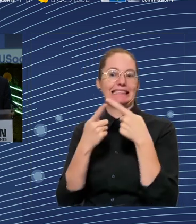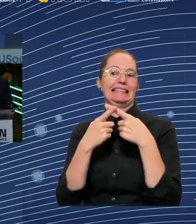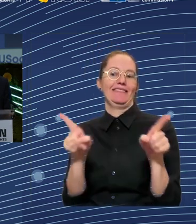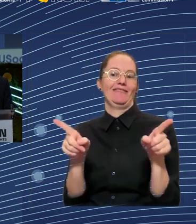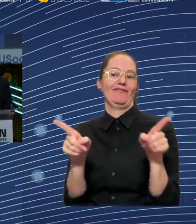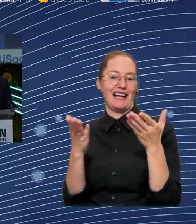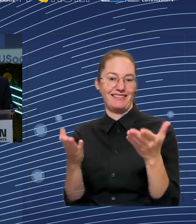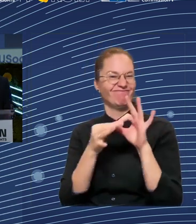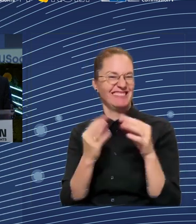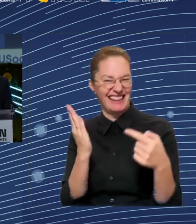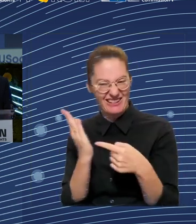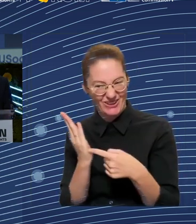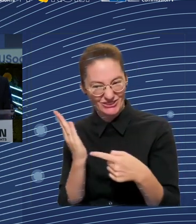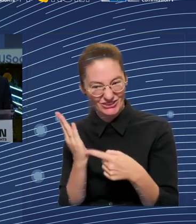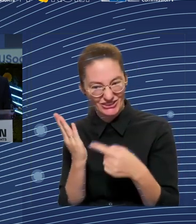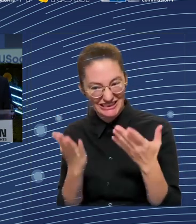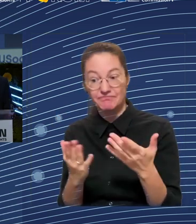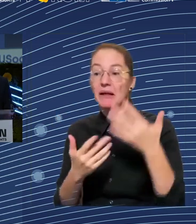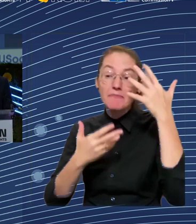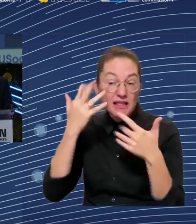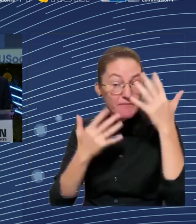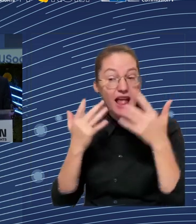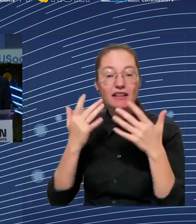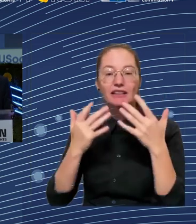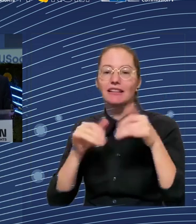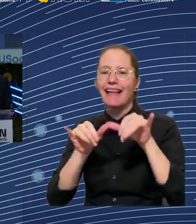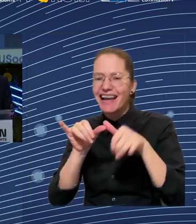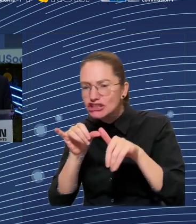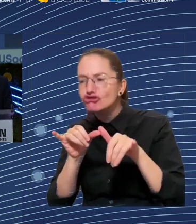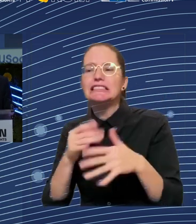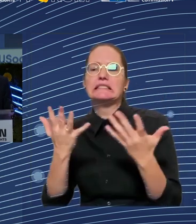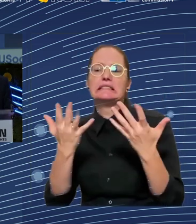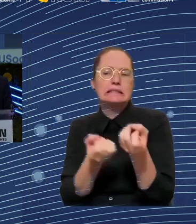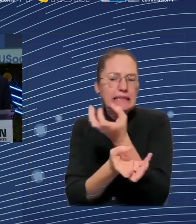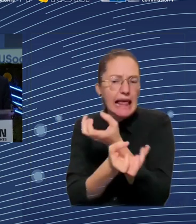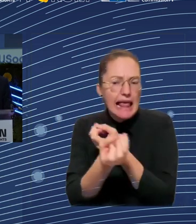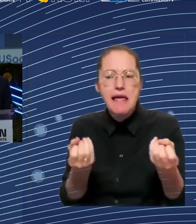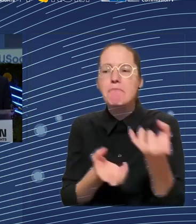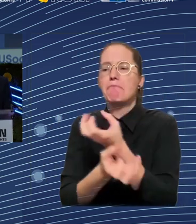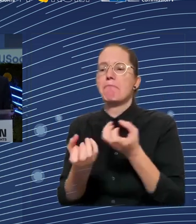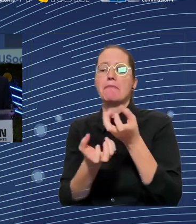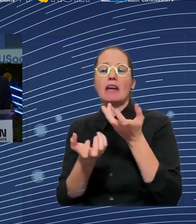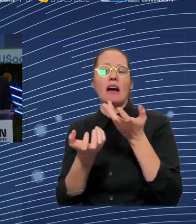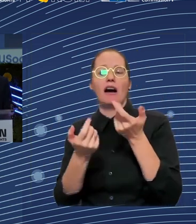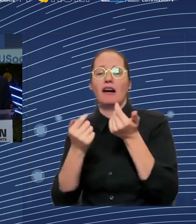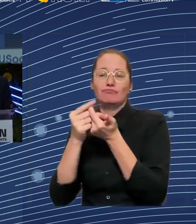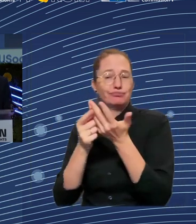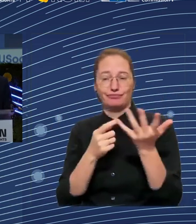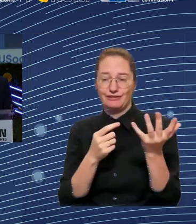these occupations. In green, you have the proportion of all men. And for example, on the chart on healthcare,